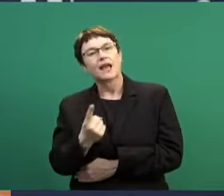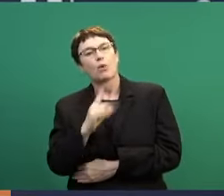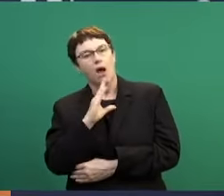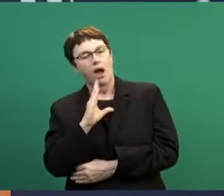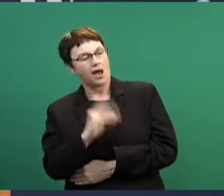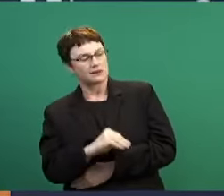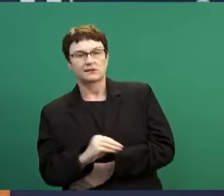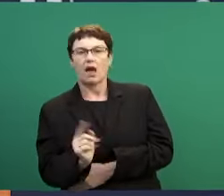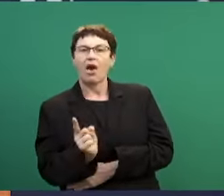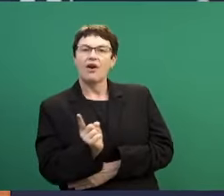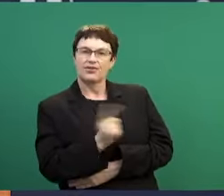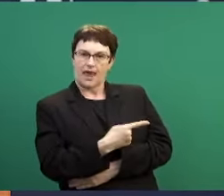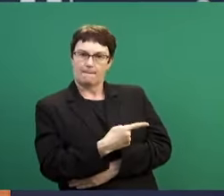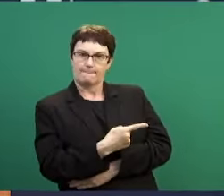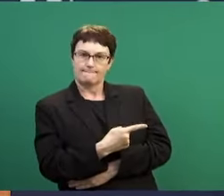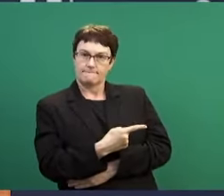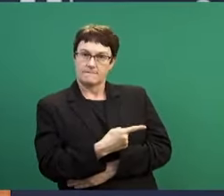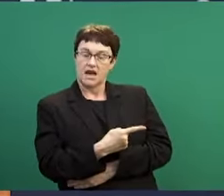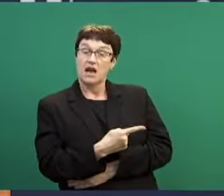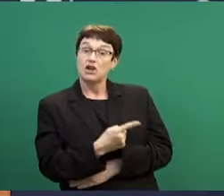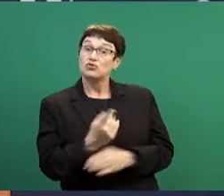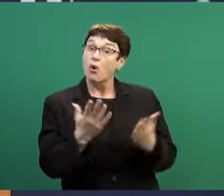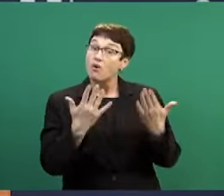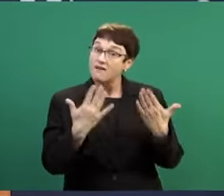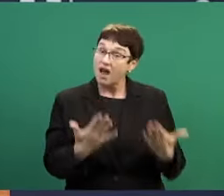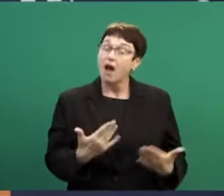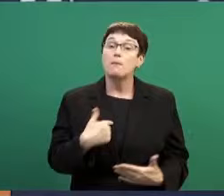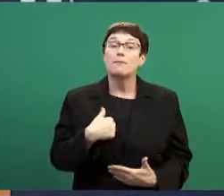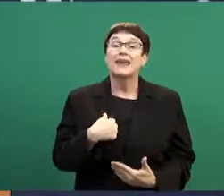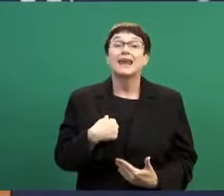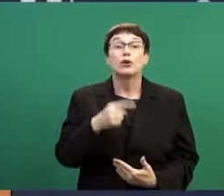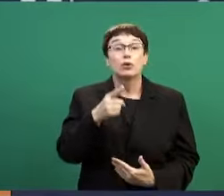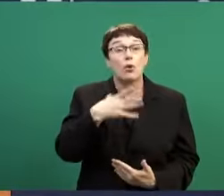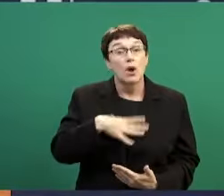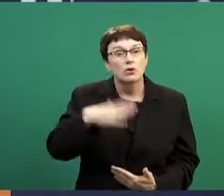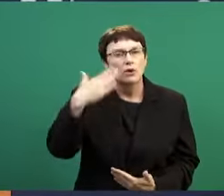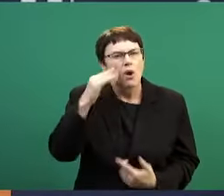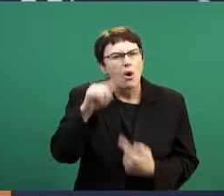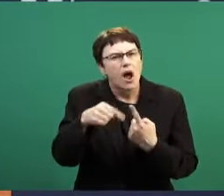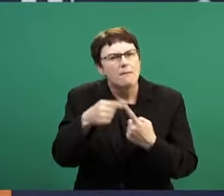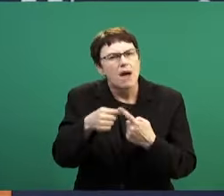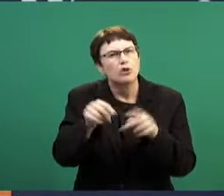I suggest you speak to the Minister of Finance.